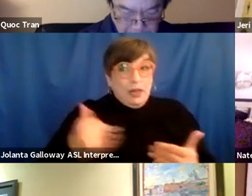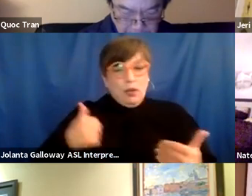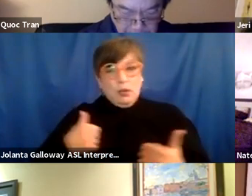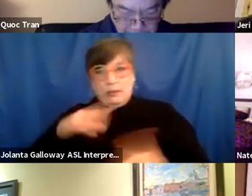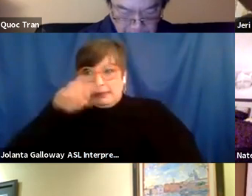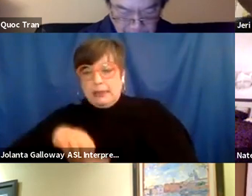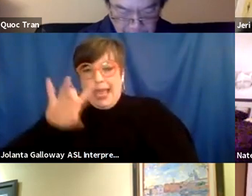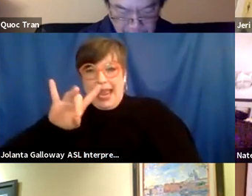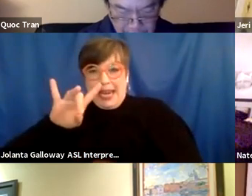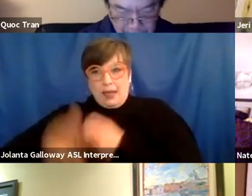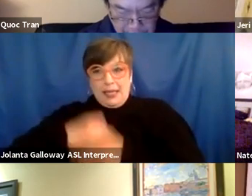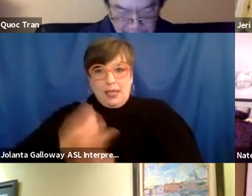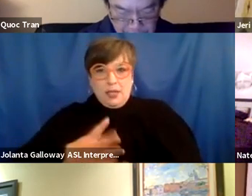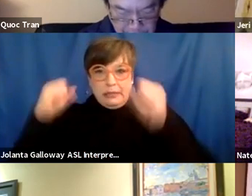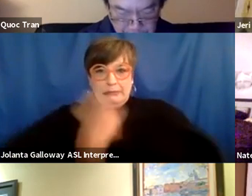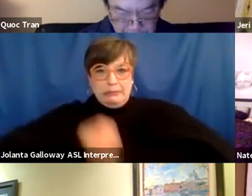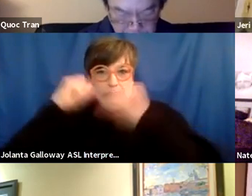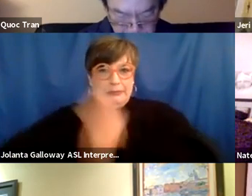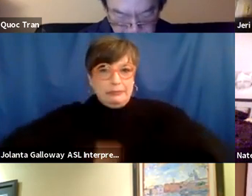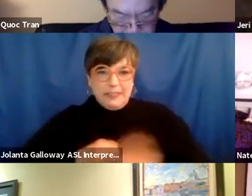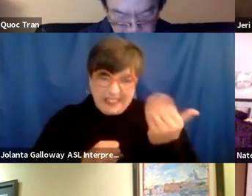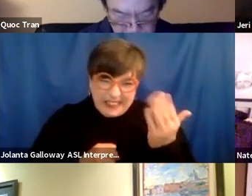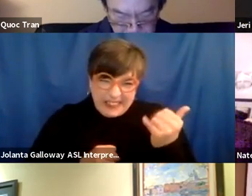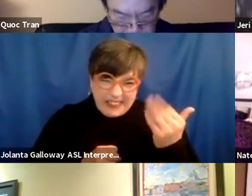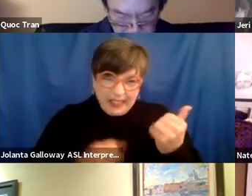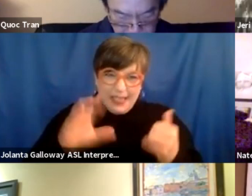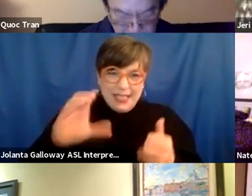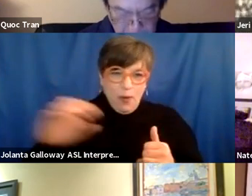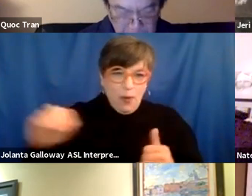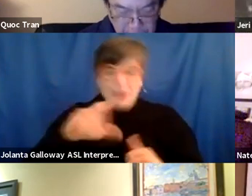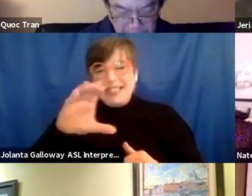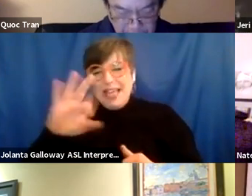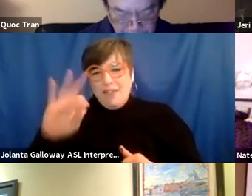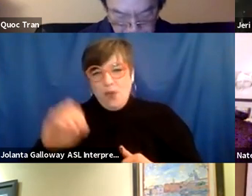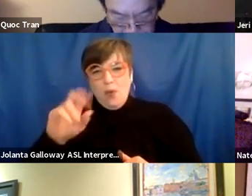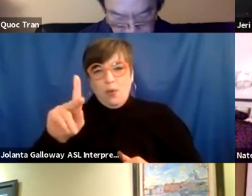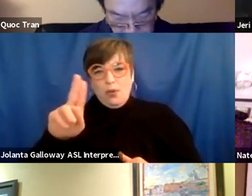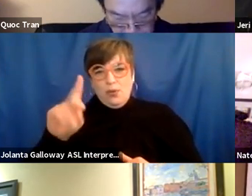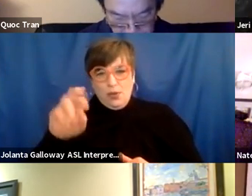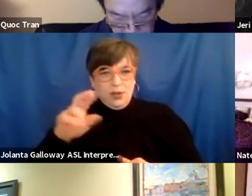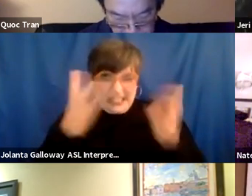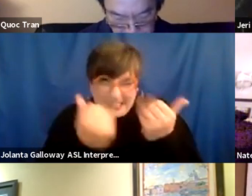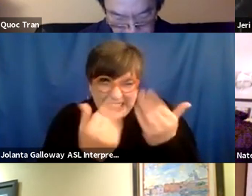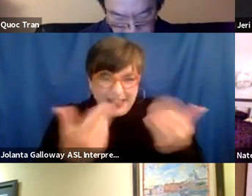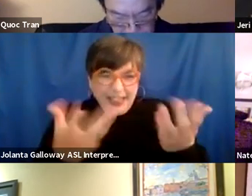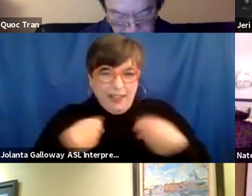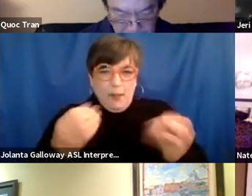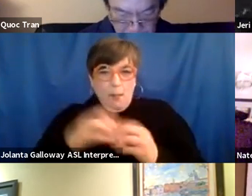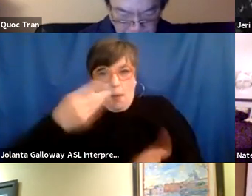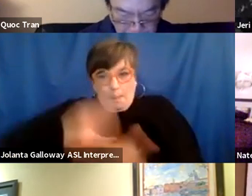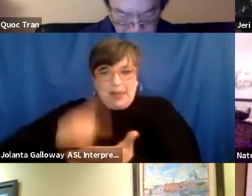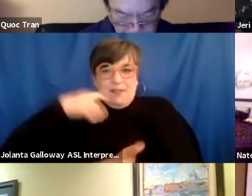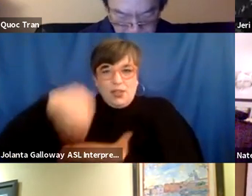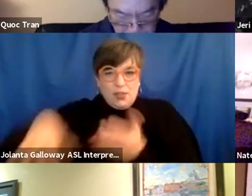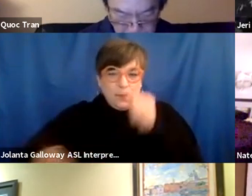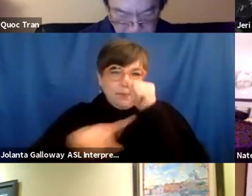fighting Chief Cooter for every cent I possibly could get for my students and for the resources I needed. So I think he called me